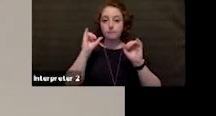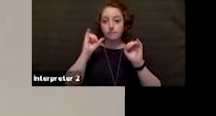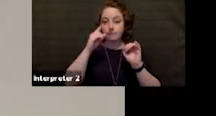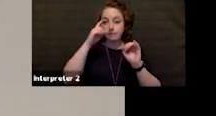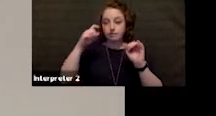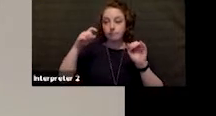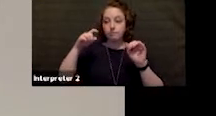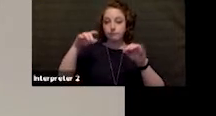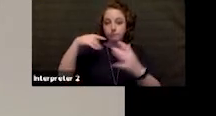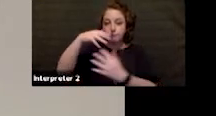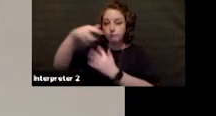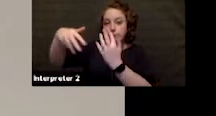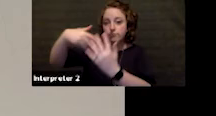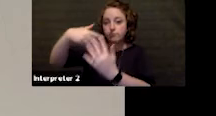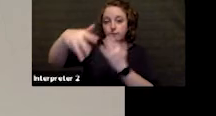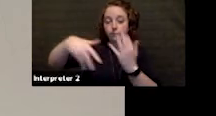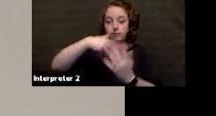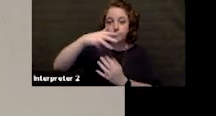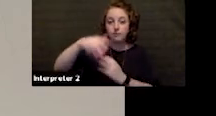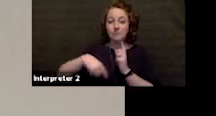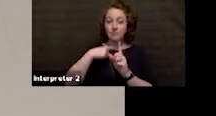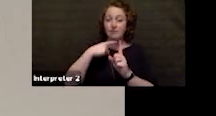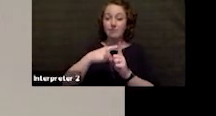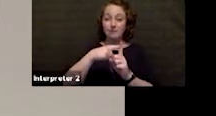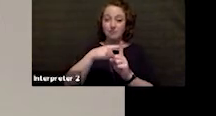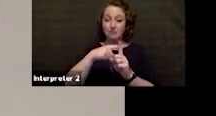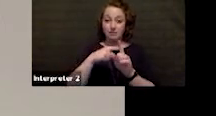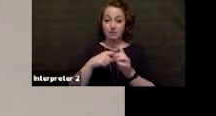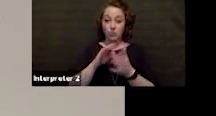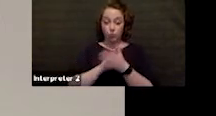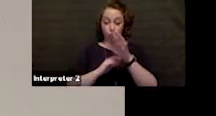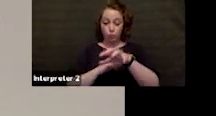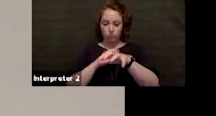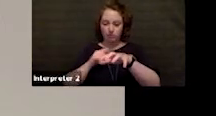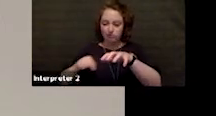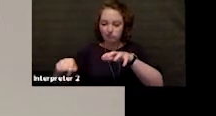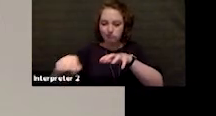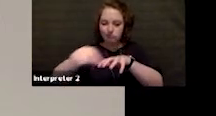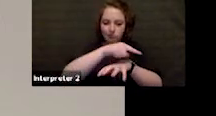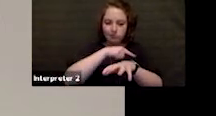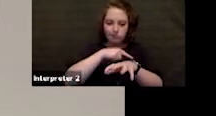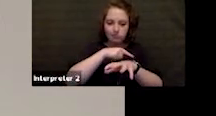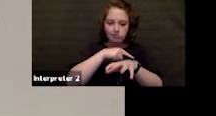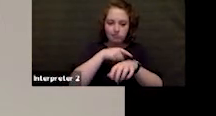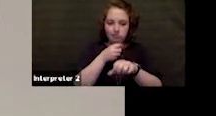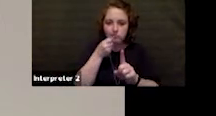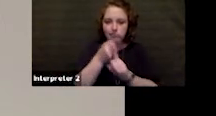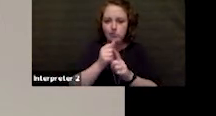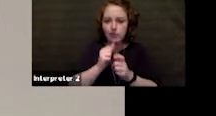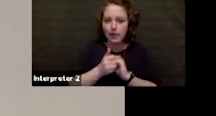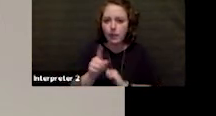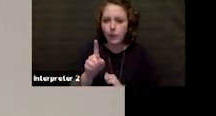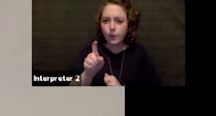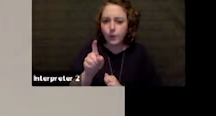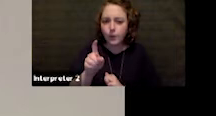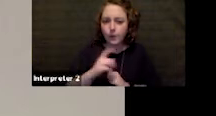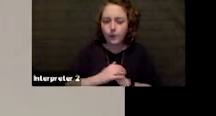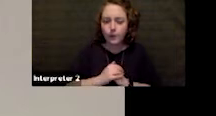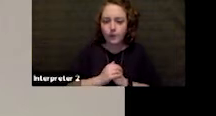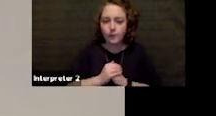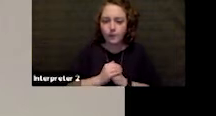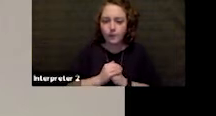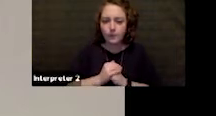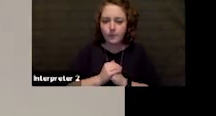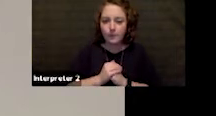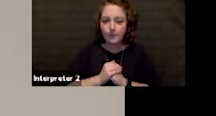well as the impact on the surrounding neighborhood had to be considered. So the existing Jenny, I got in, but I can't get any audio